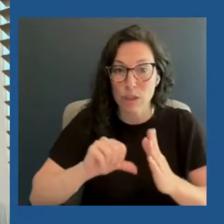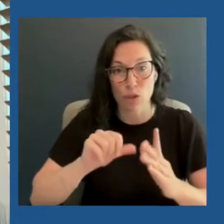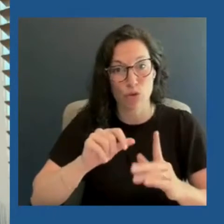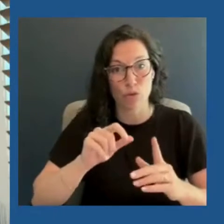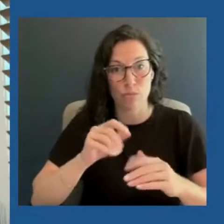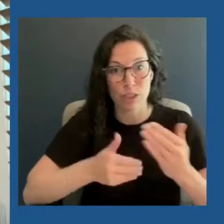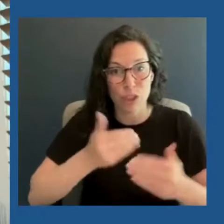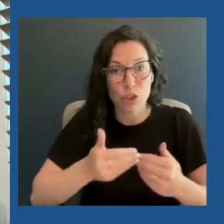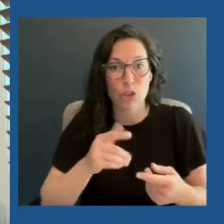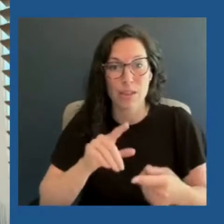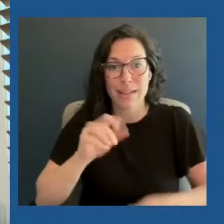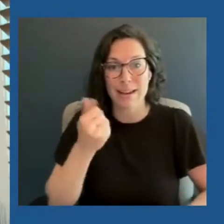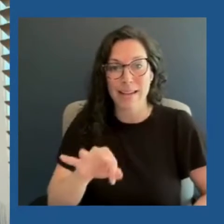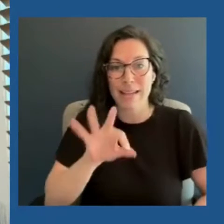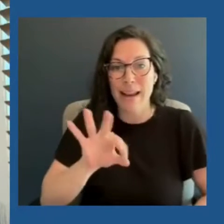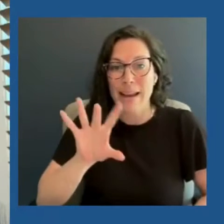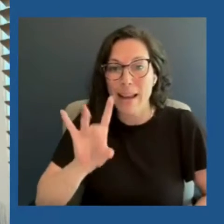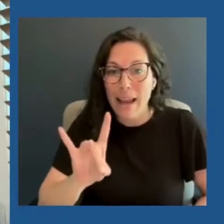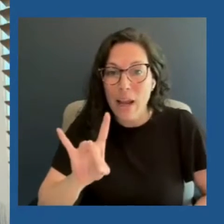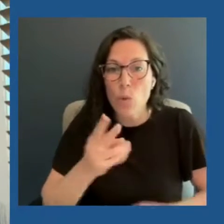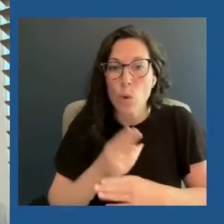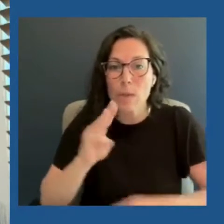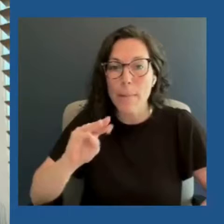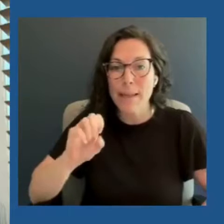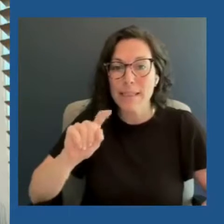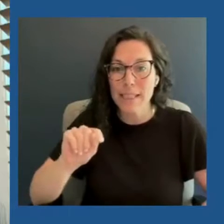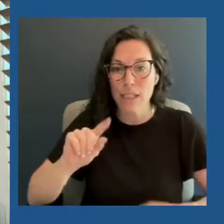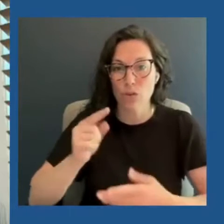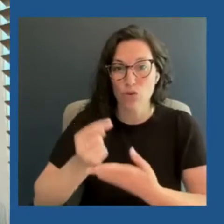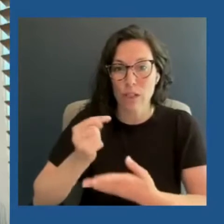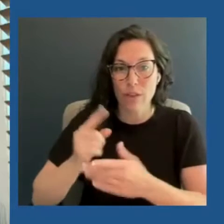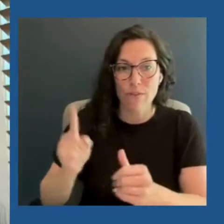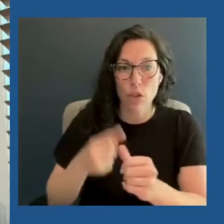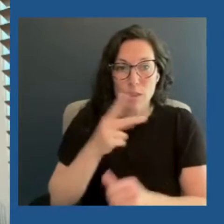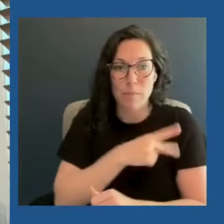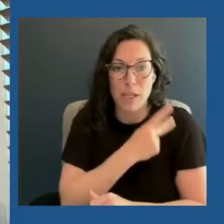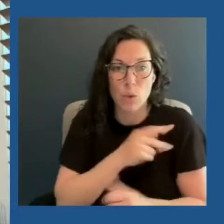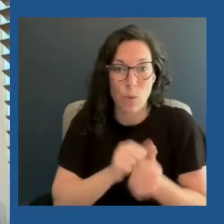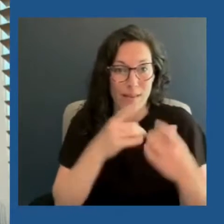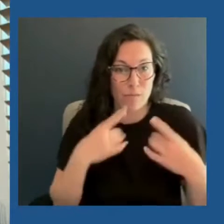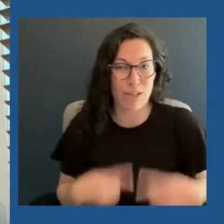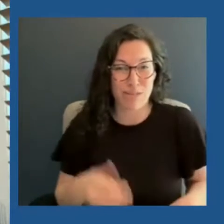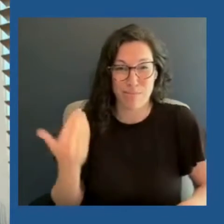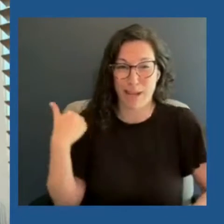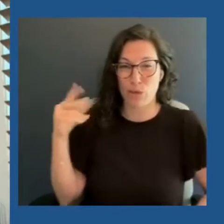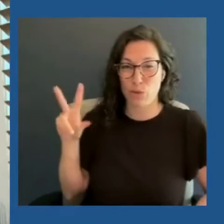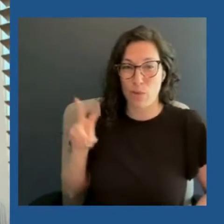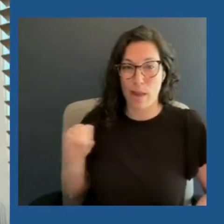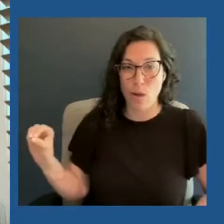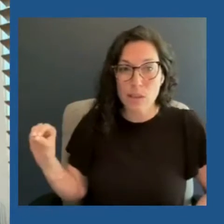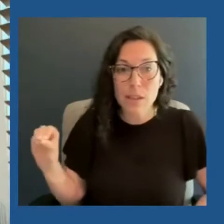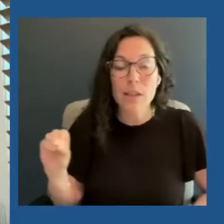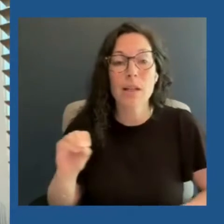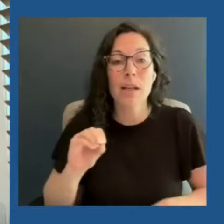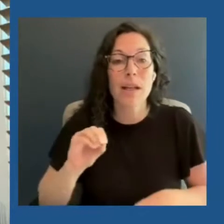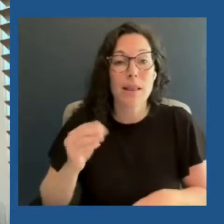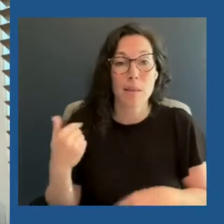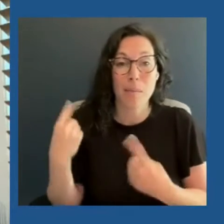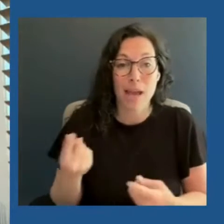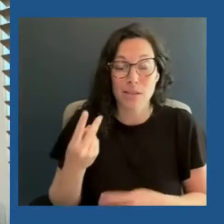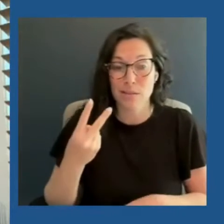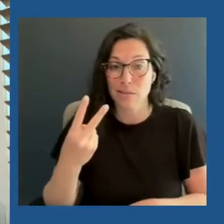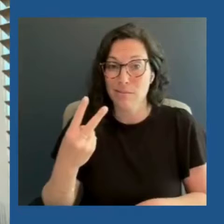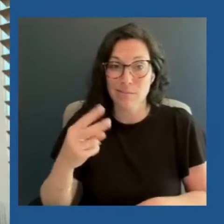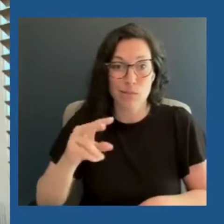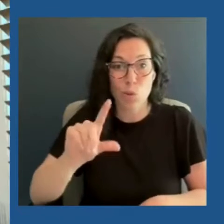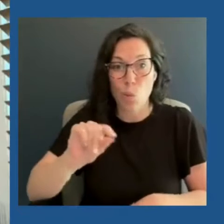the year 2000. In the past 2 decades, my research team and other researchers across the globe have conducted a series of